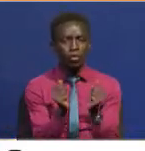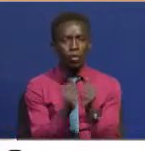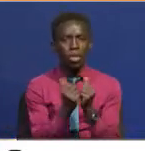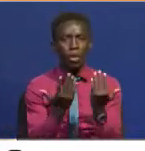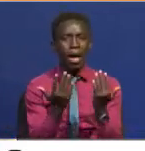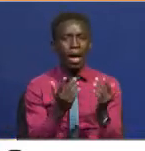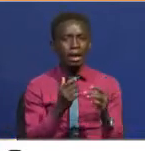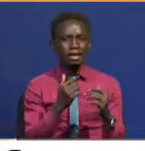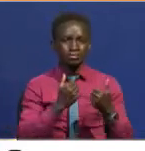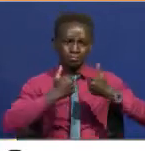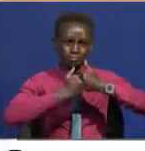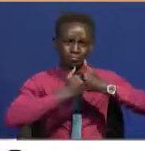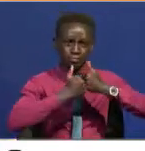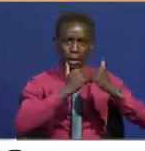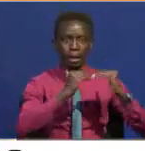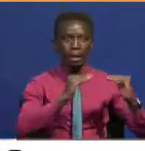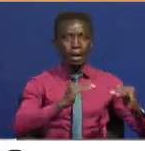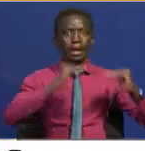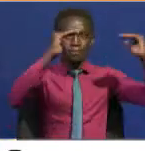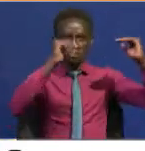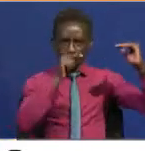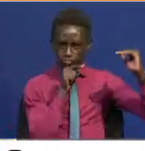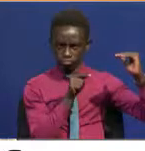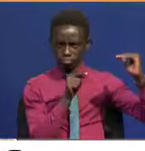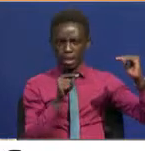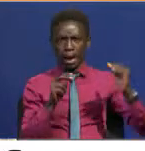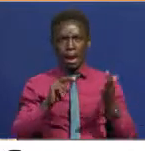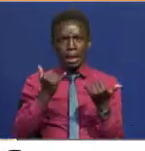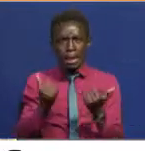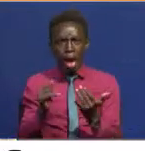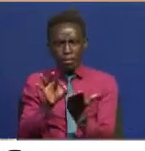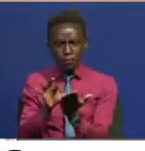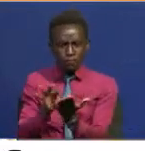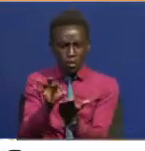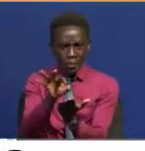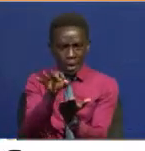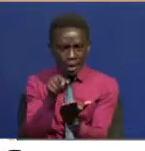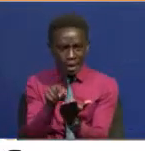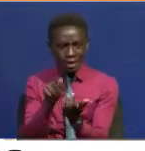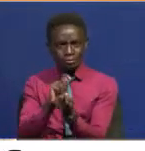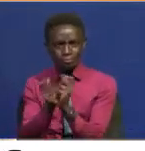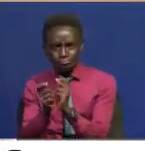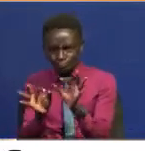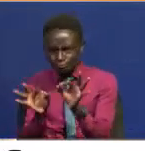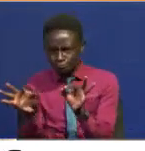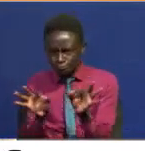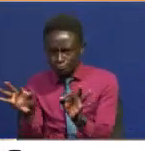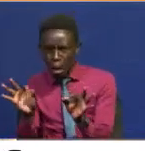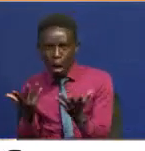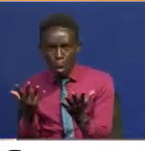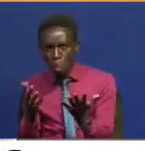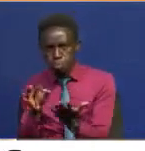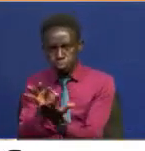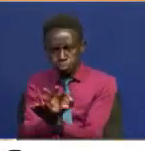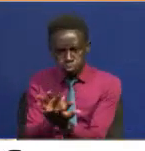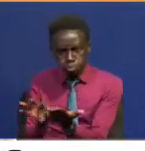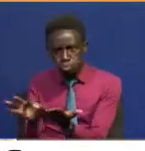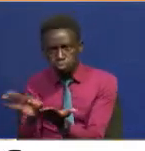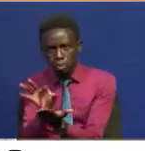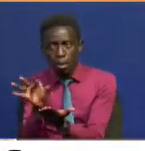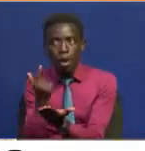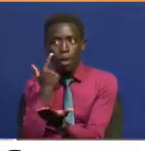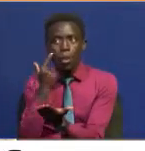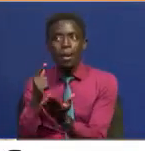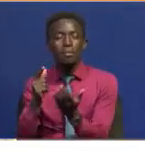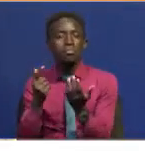of the game, and now changing the formations, teaching you how to maybe, based on what we've seen with the